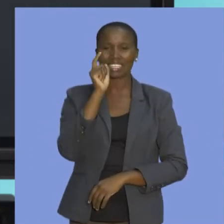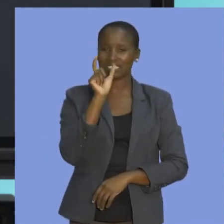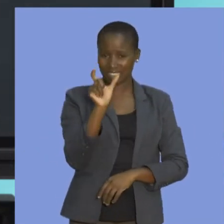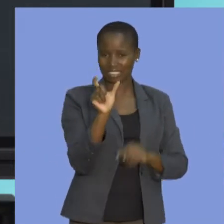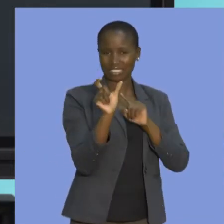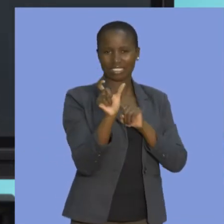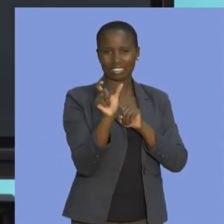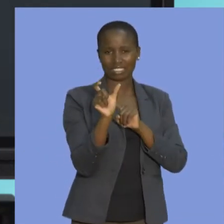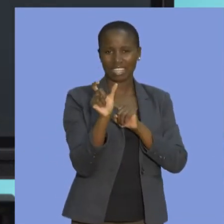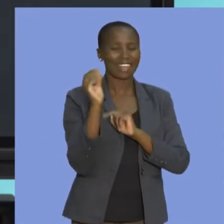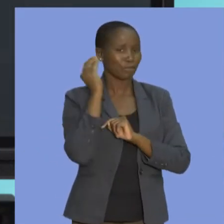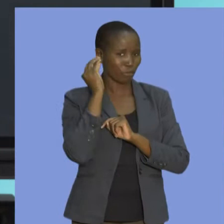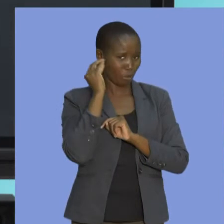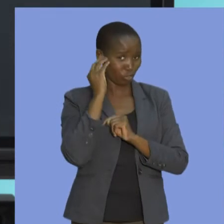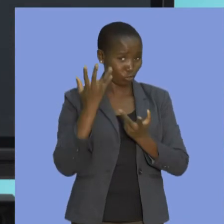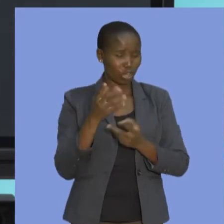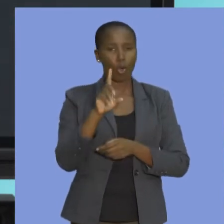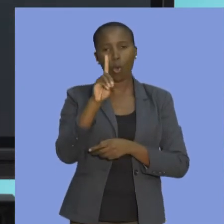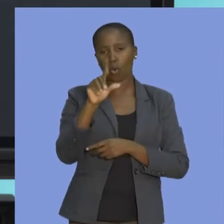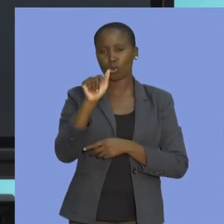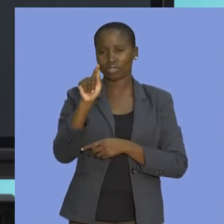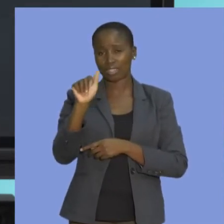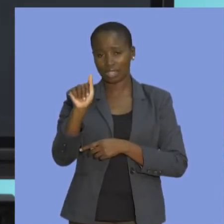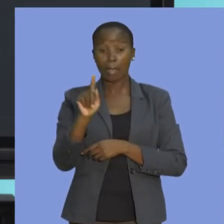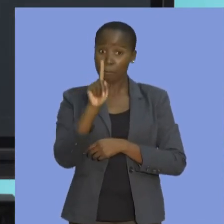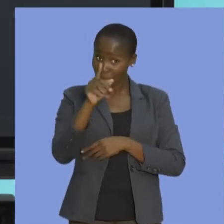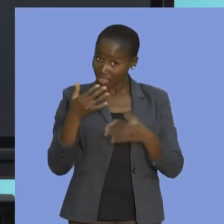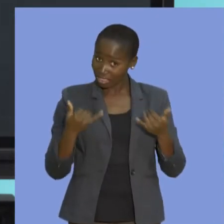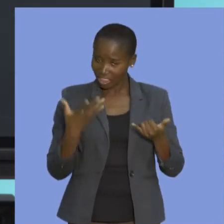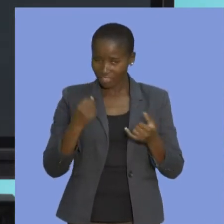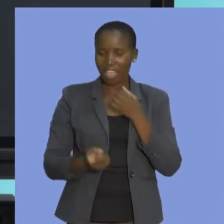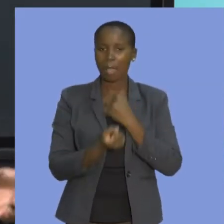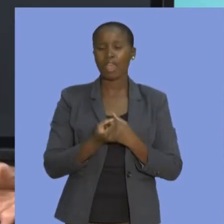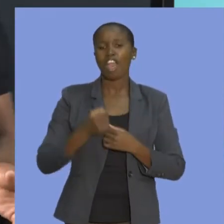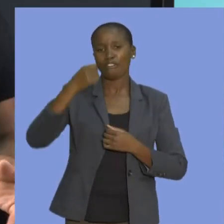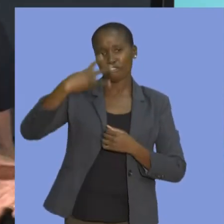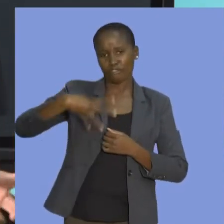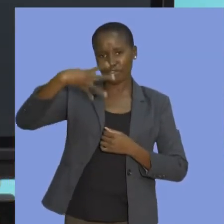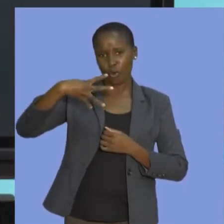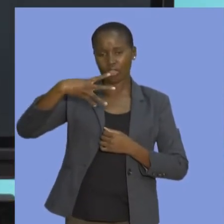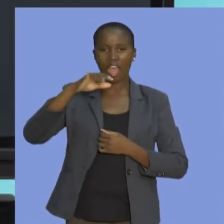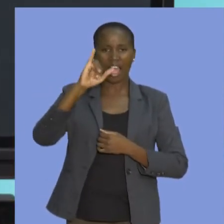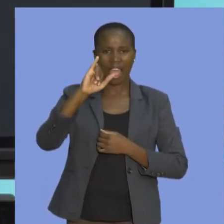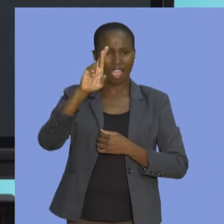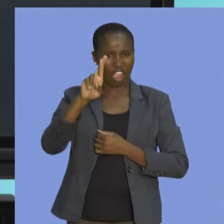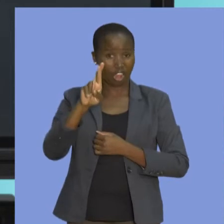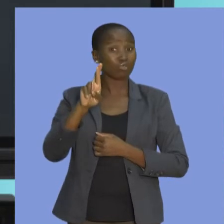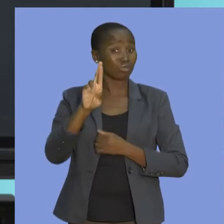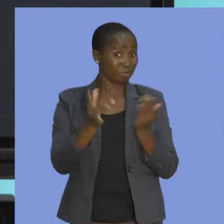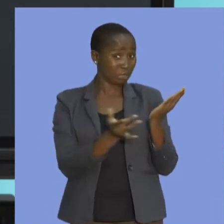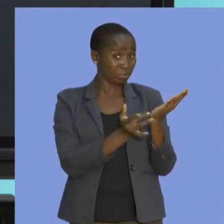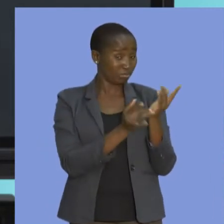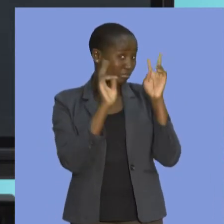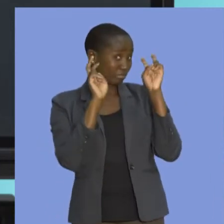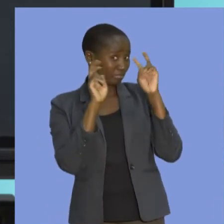mean, now we're actually in the fourth industrial revolution. And the fourth industrial revolution is about